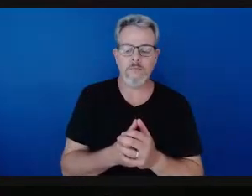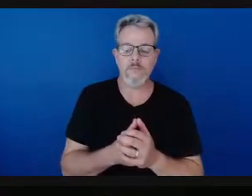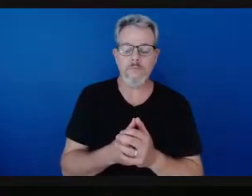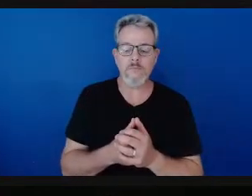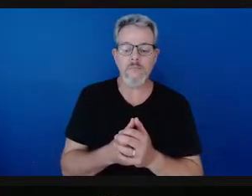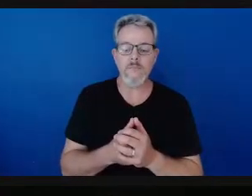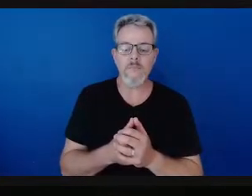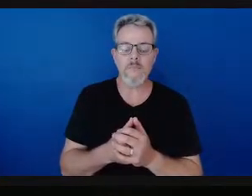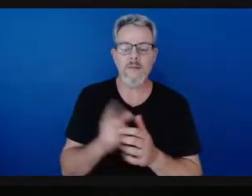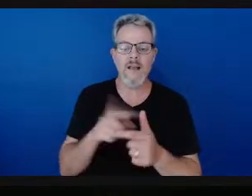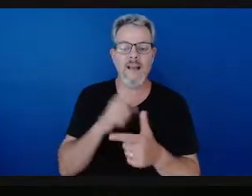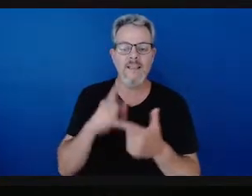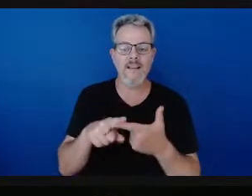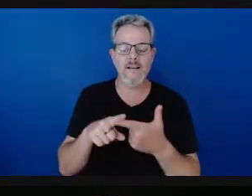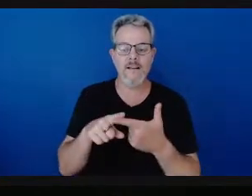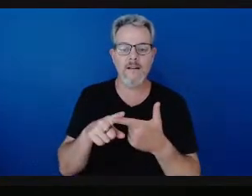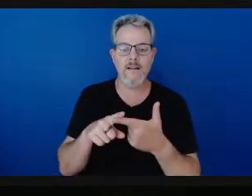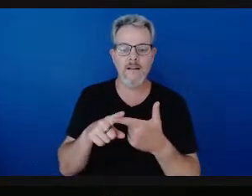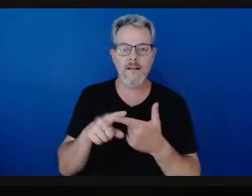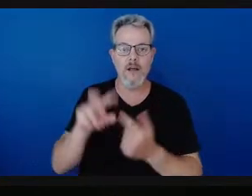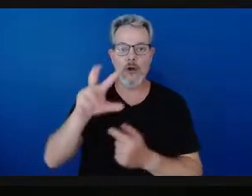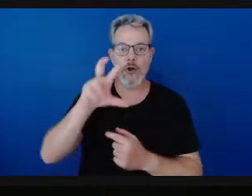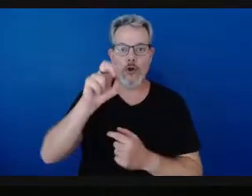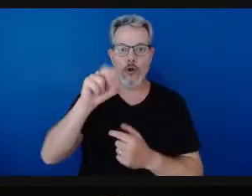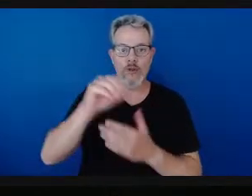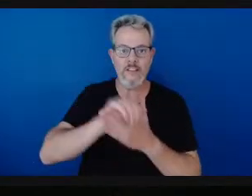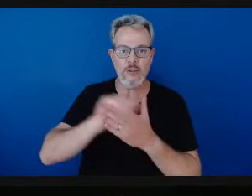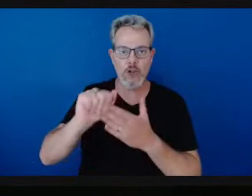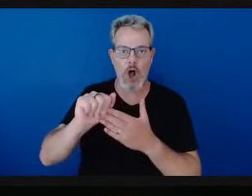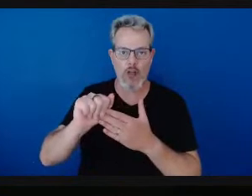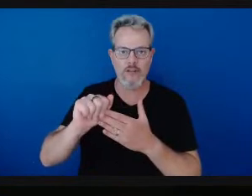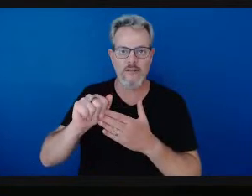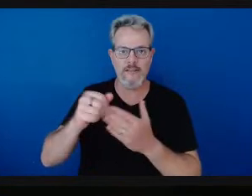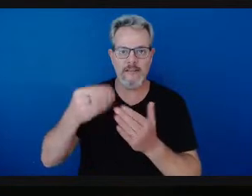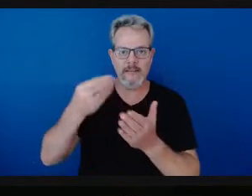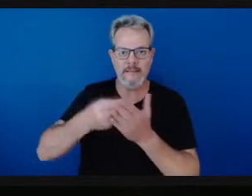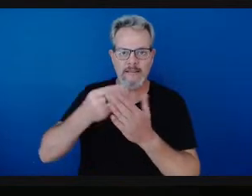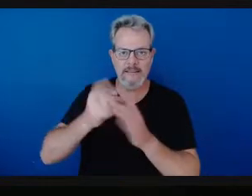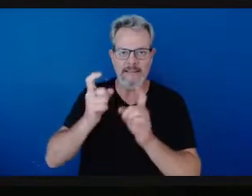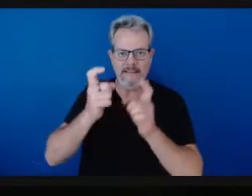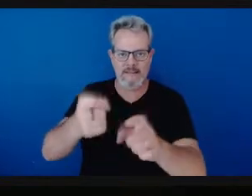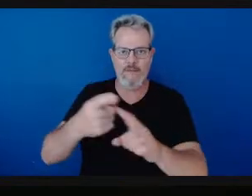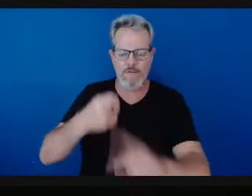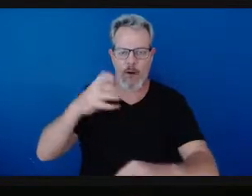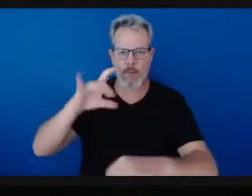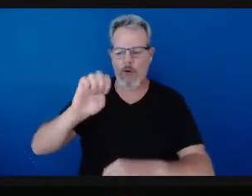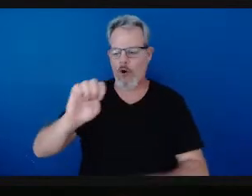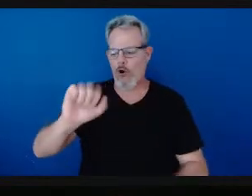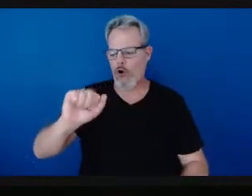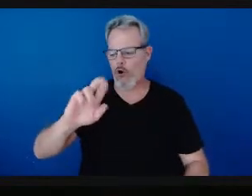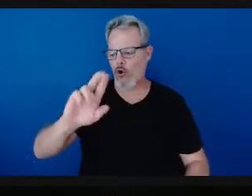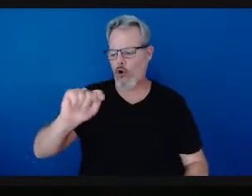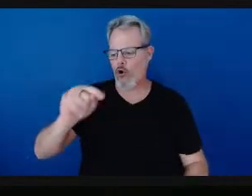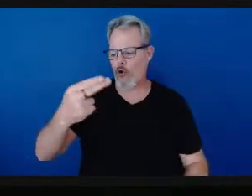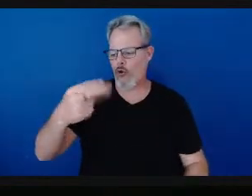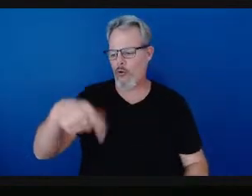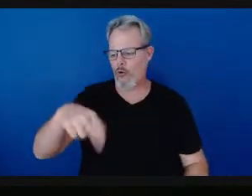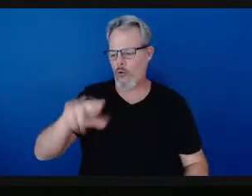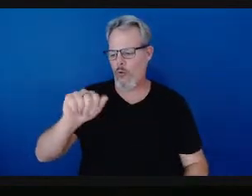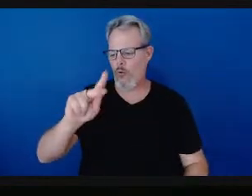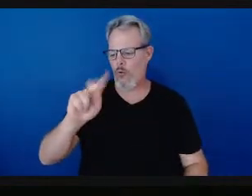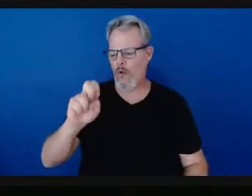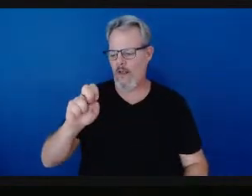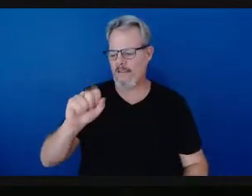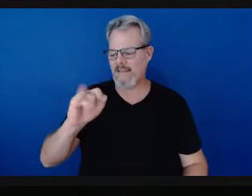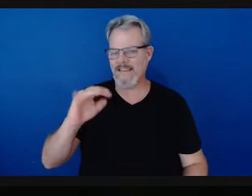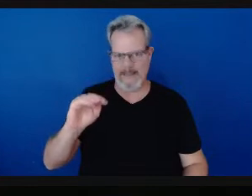And then a $30 super chat from Earthquake Sim It says Mahalo H. And Mahalo, definitely